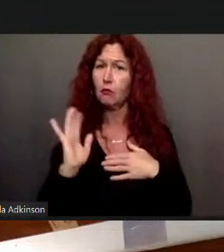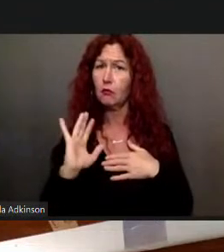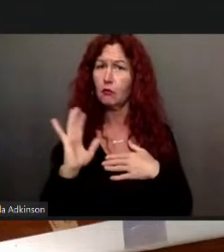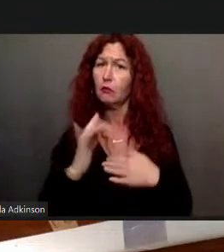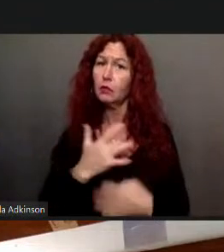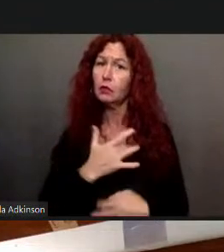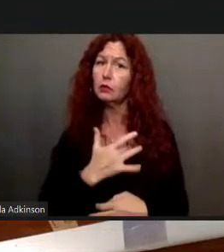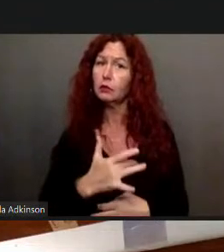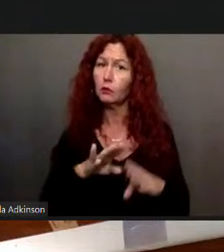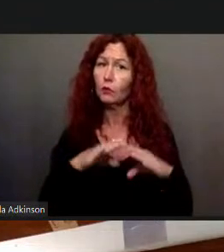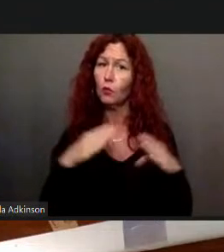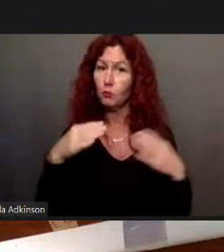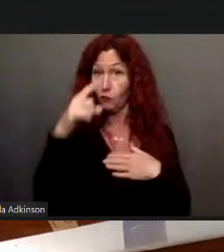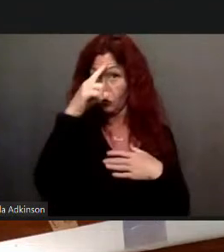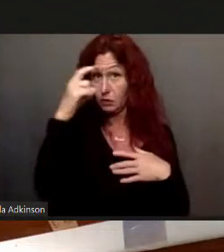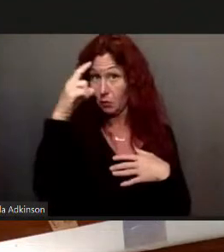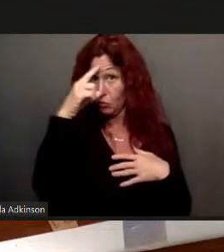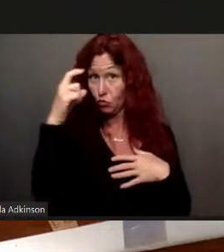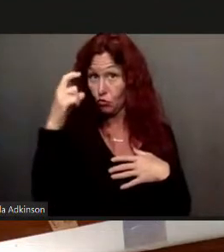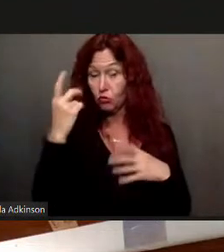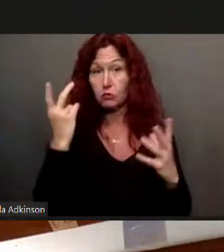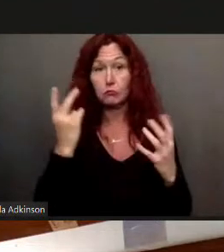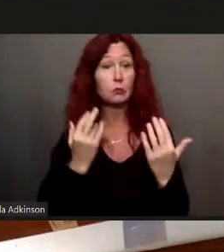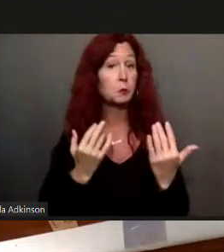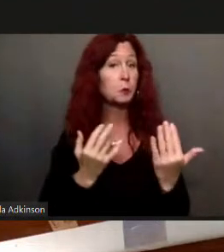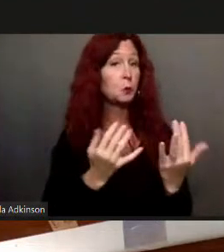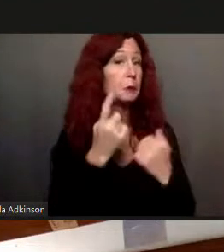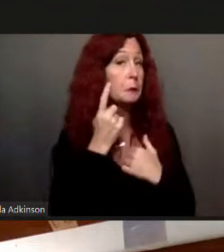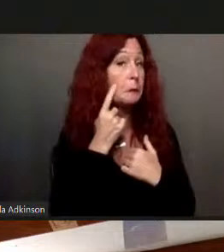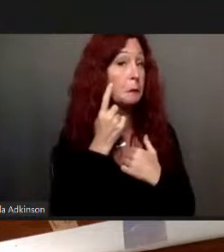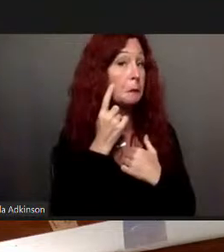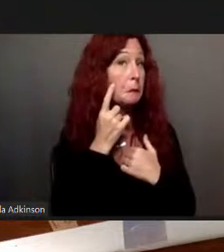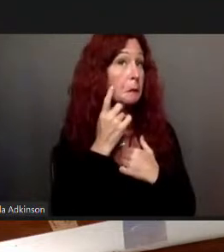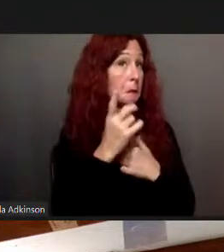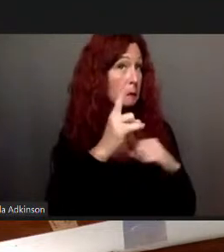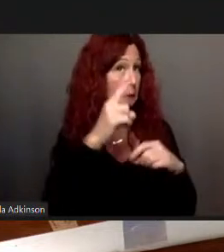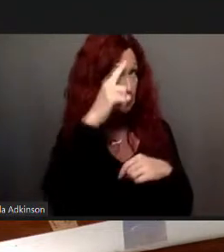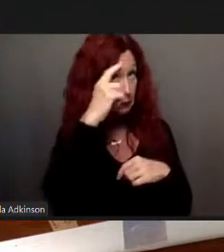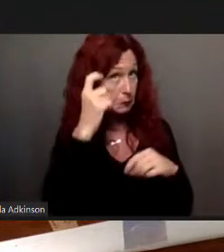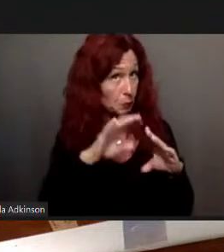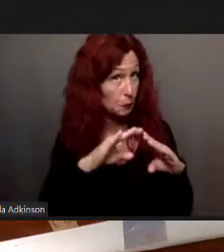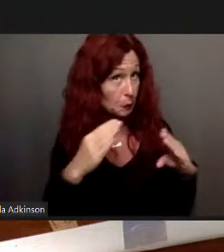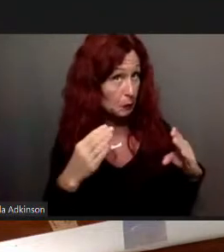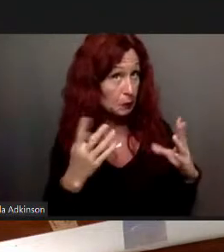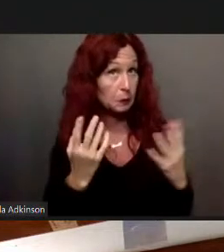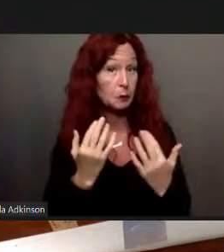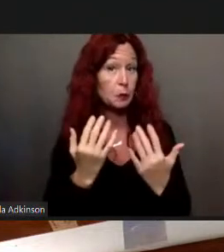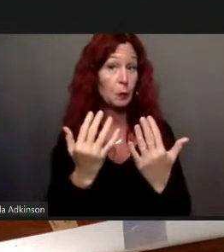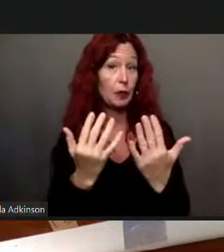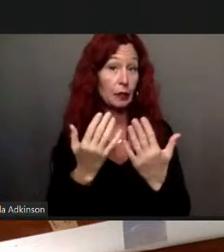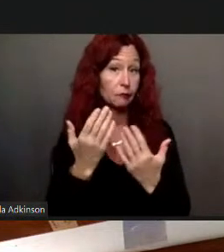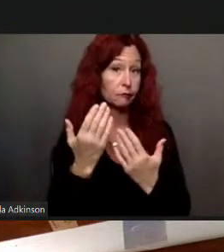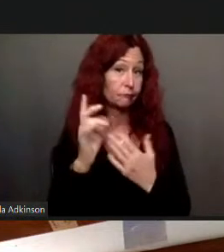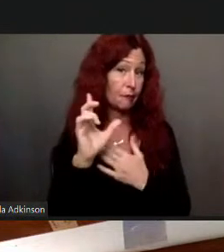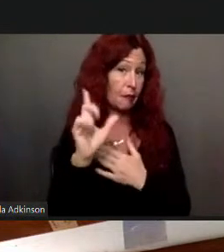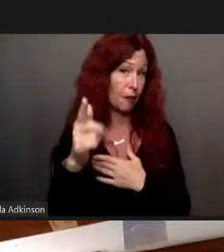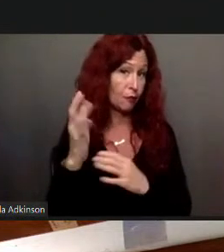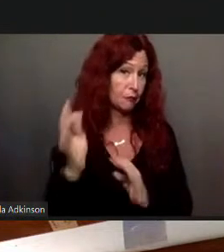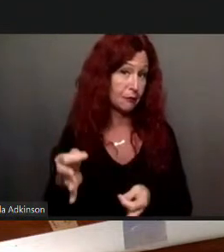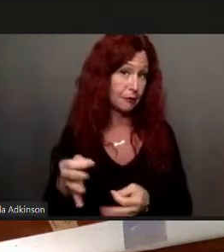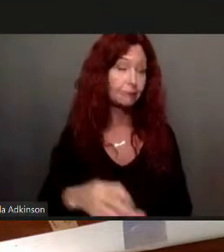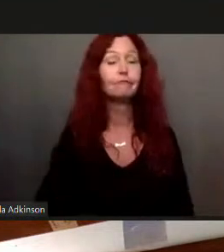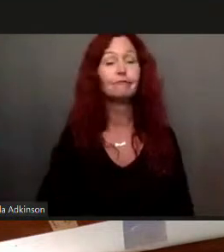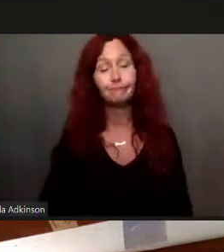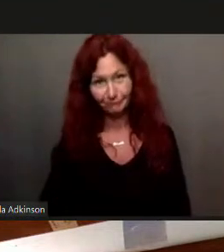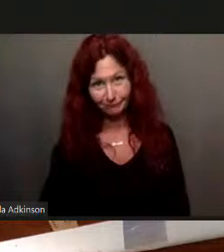normally open, and we have to make that decision if we're going to do it. You'll make that decision. Fair enough. Okay, thanks.